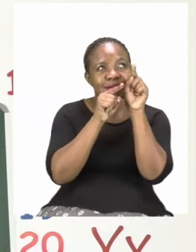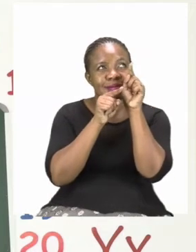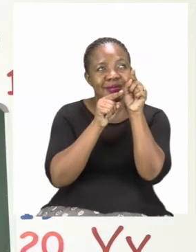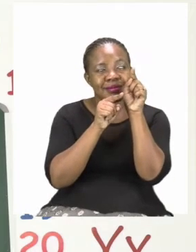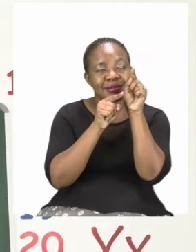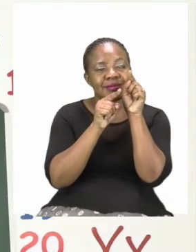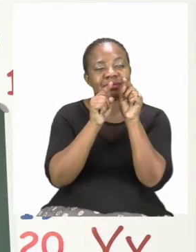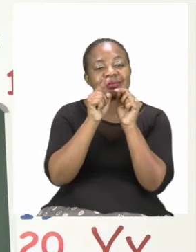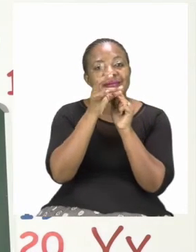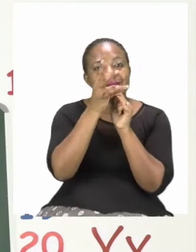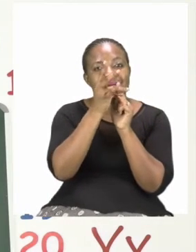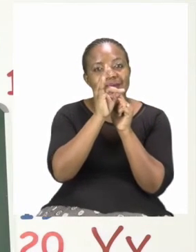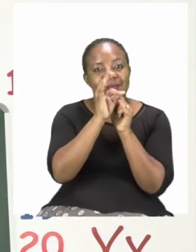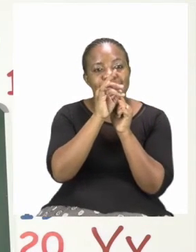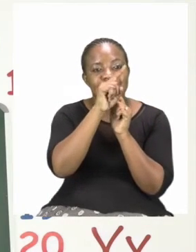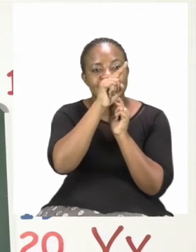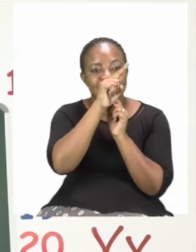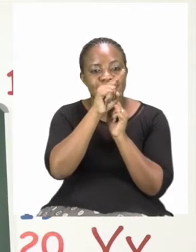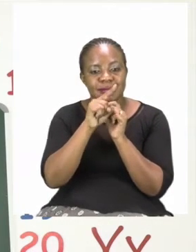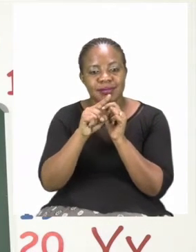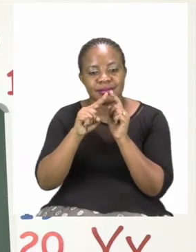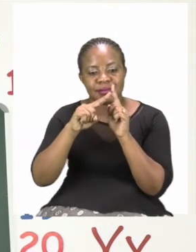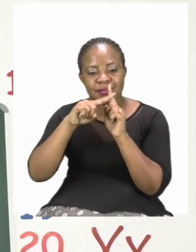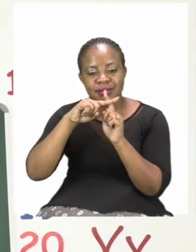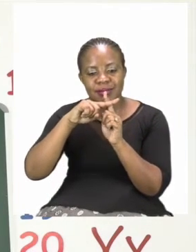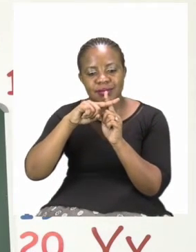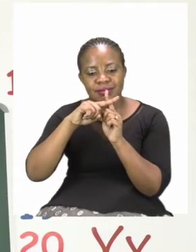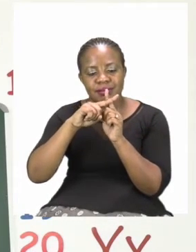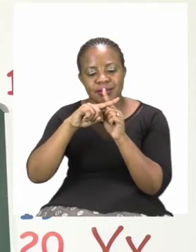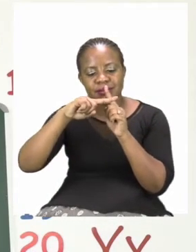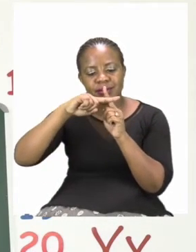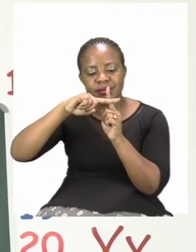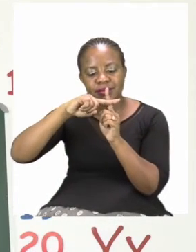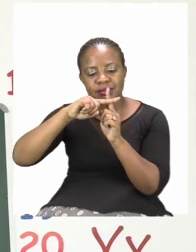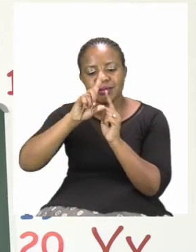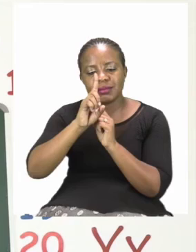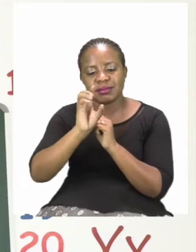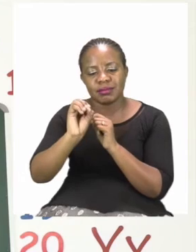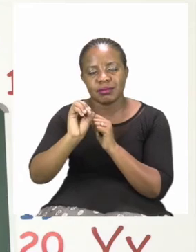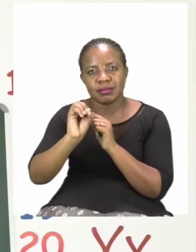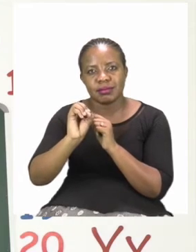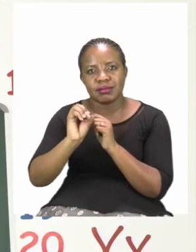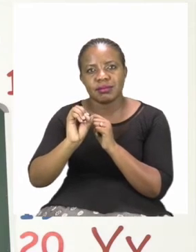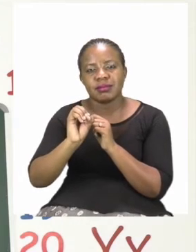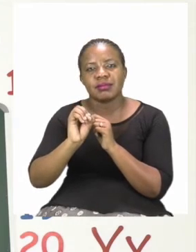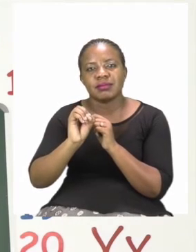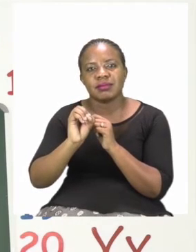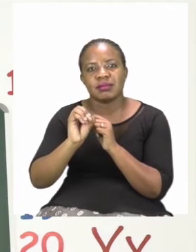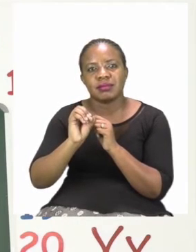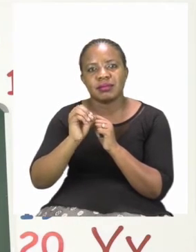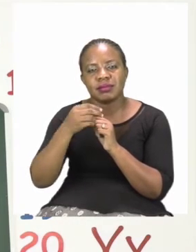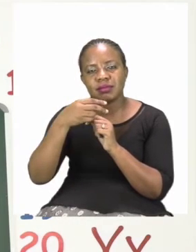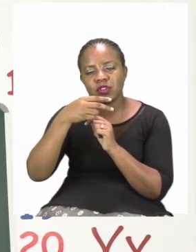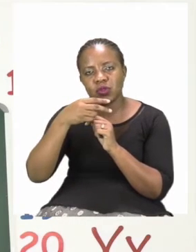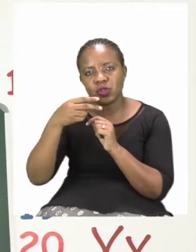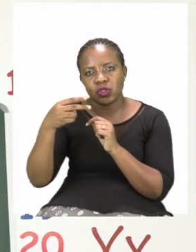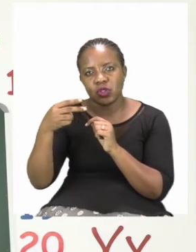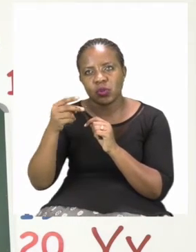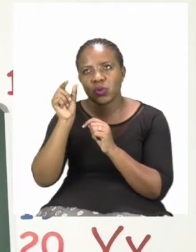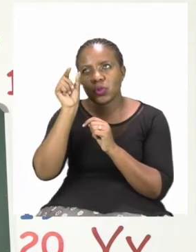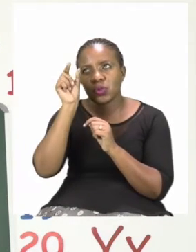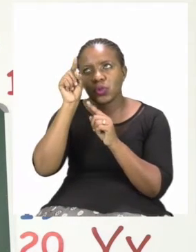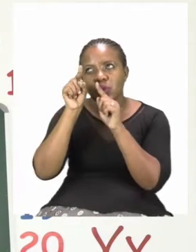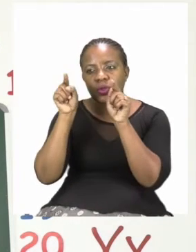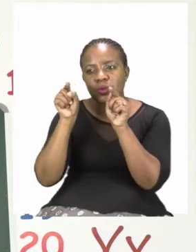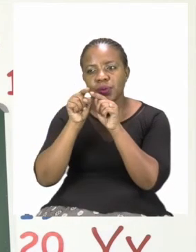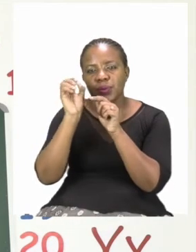and we have said 7 plus 10 equals. So we want to know what